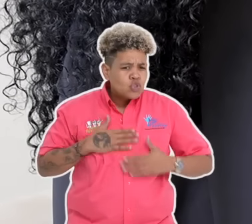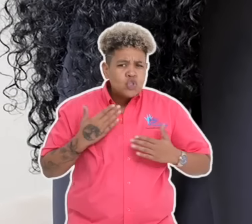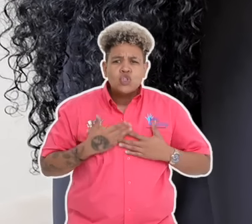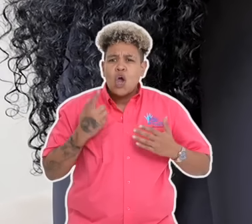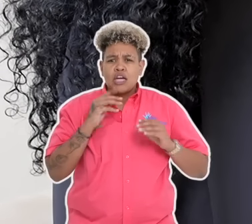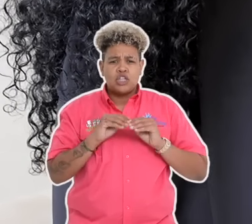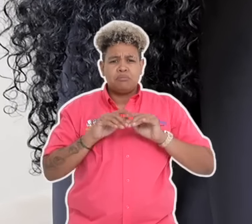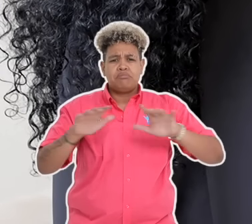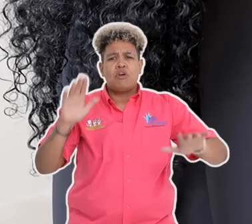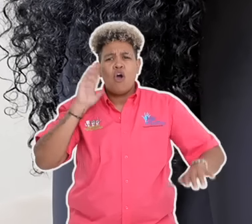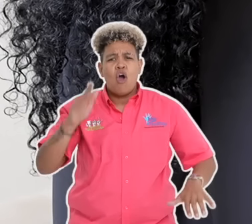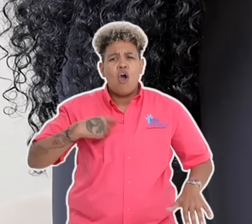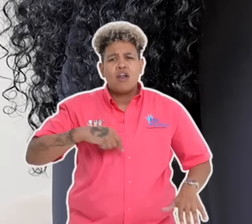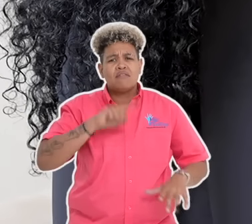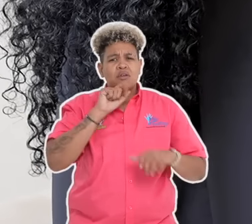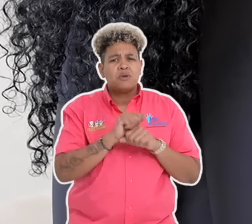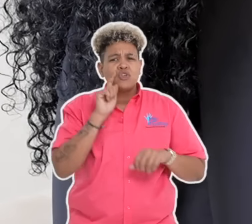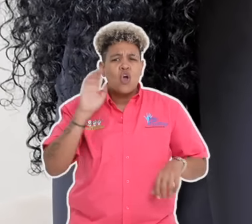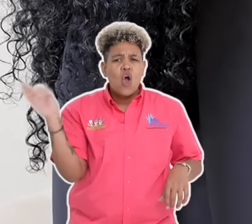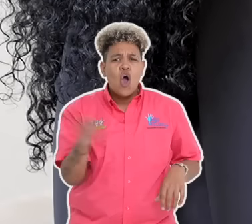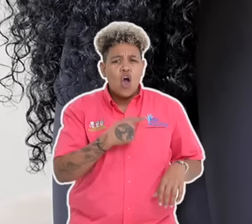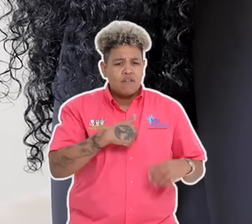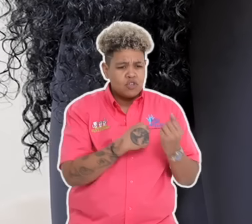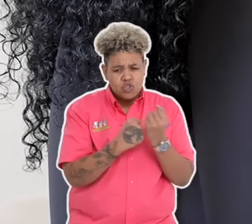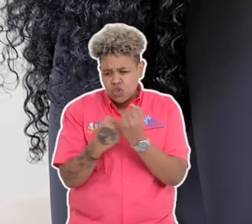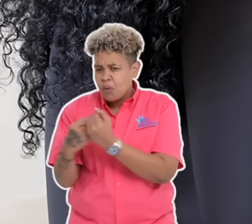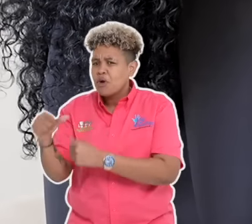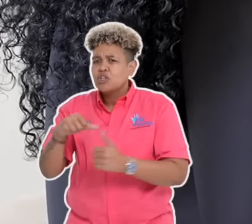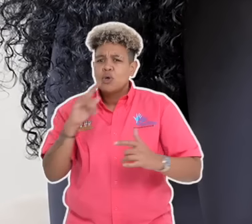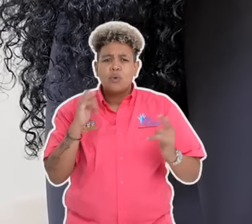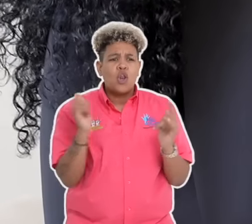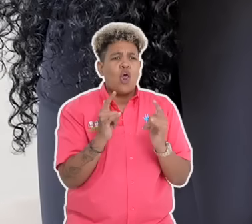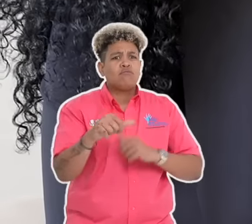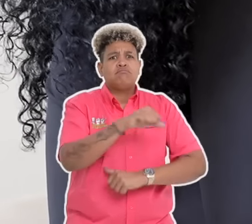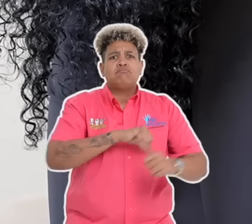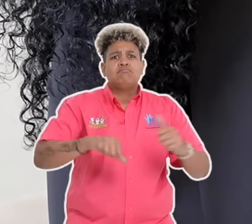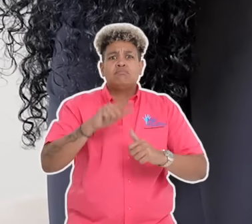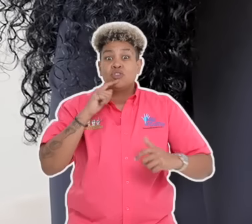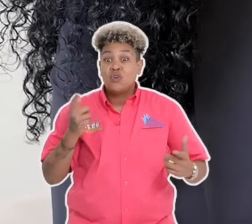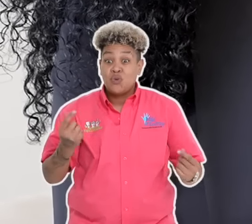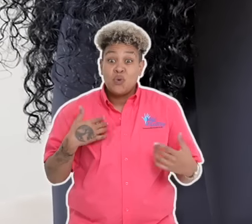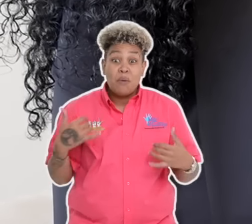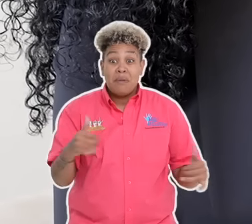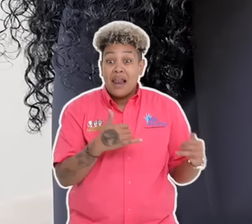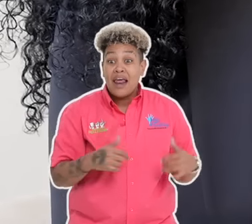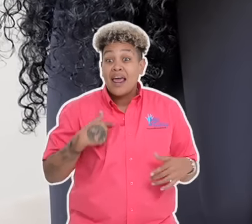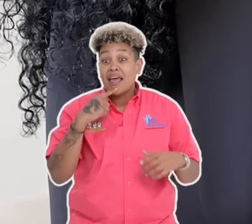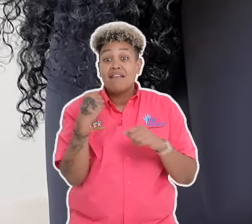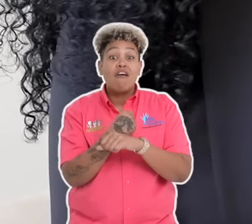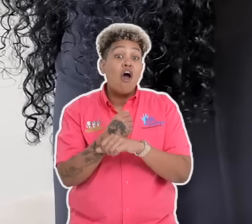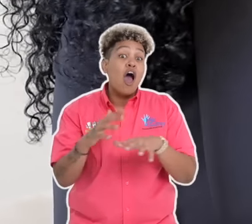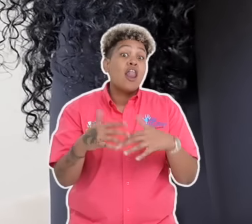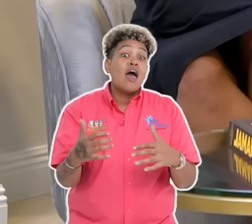she injected it in all of us. She made sure that every one of us, we supported each other. We loved each other. So as a child, all I did, we